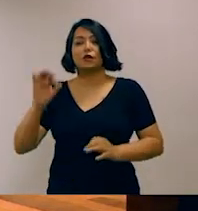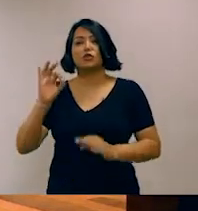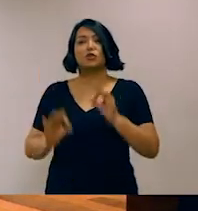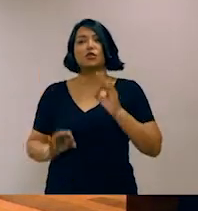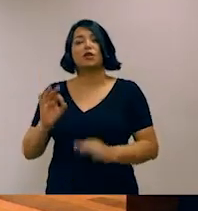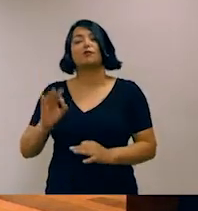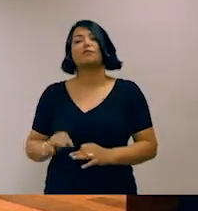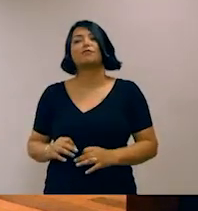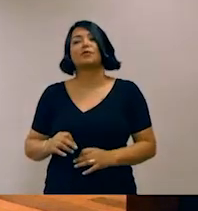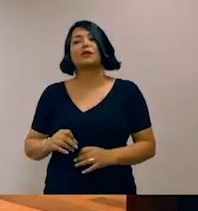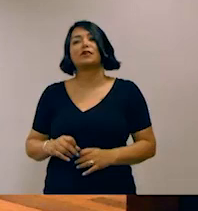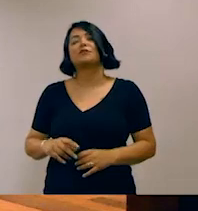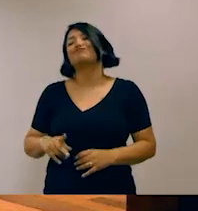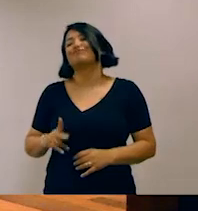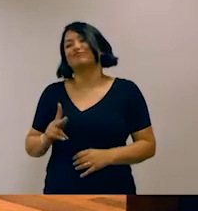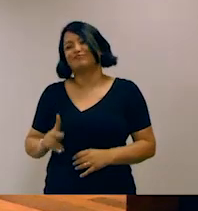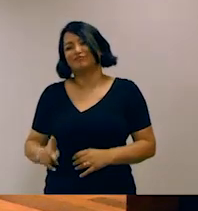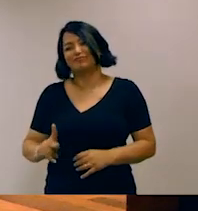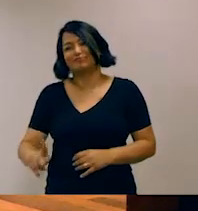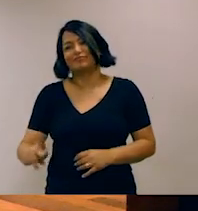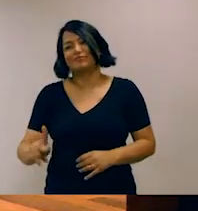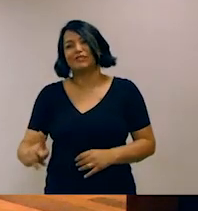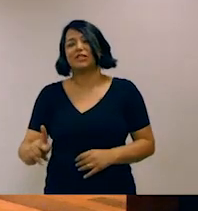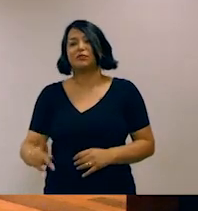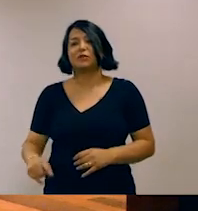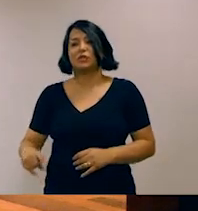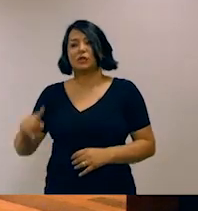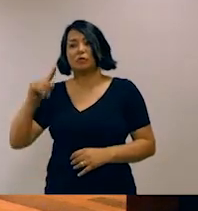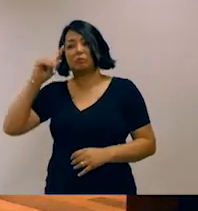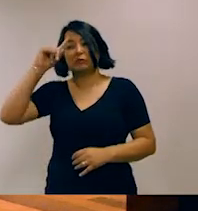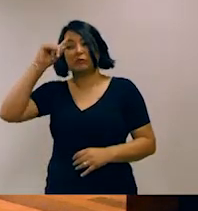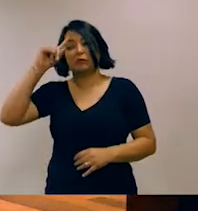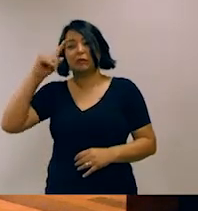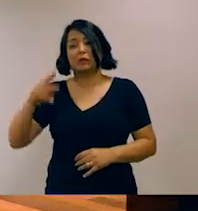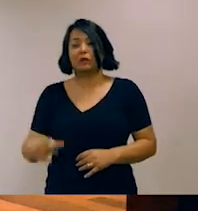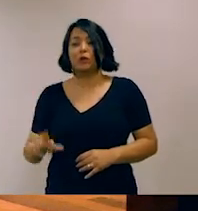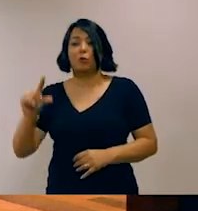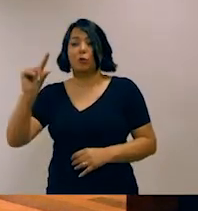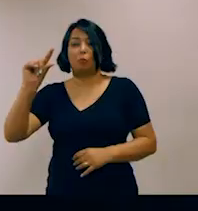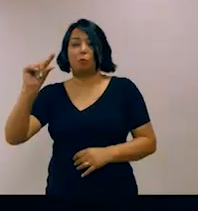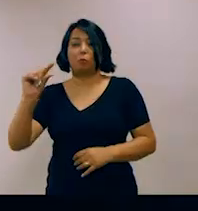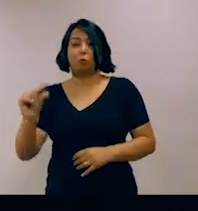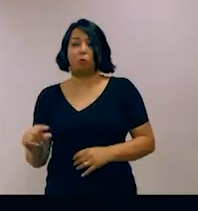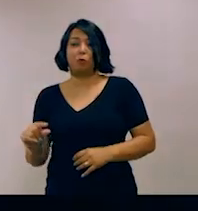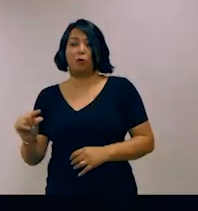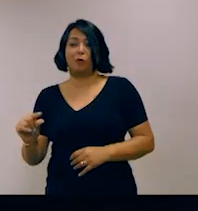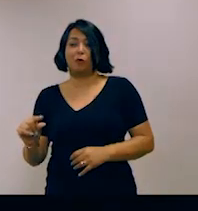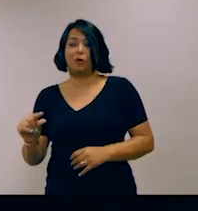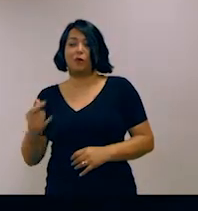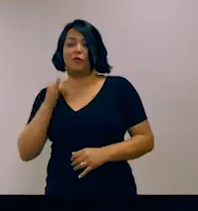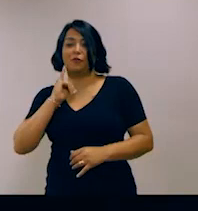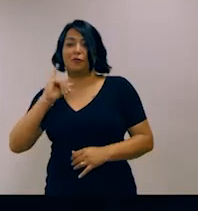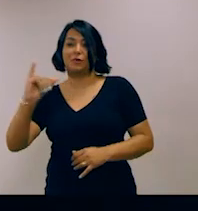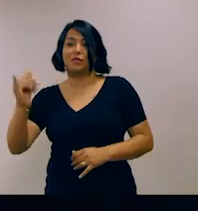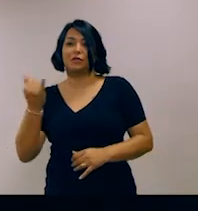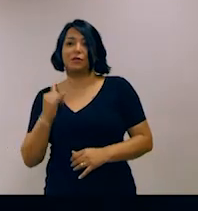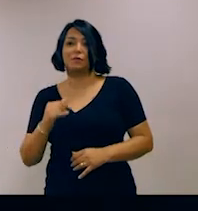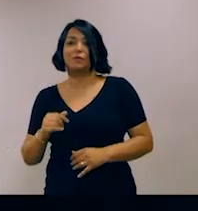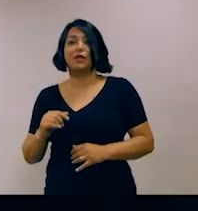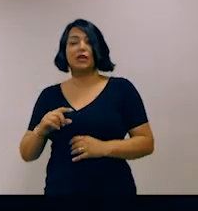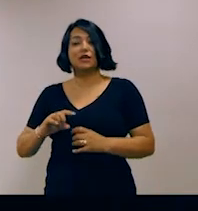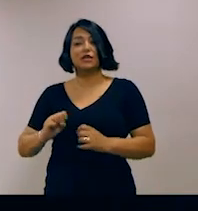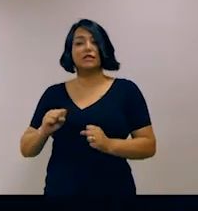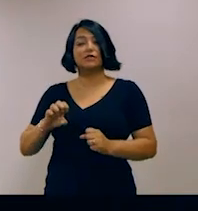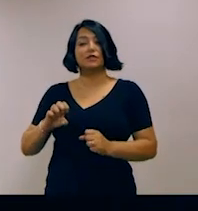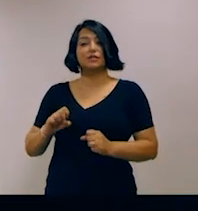chain, and so sometimes they import the raw data in text and then they do everything.